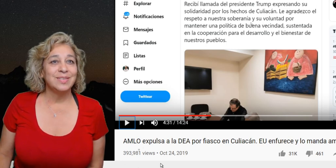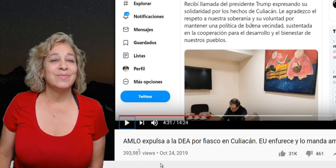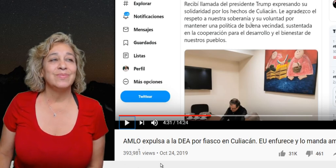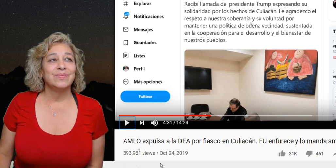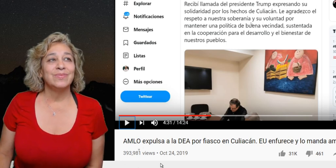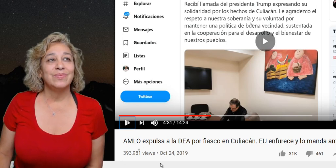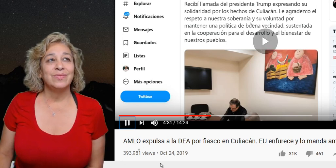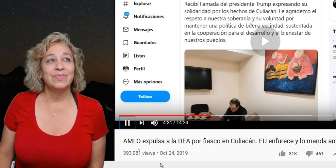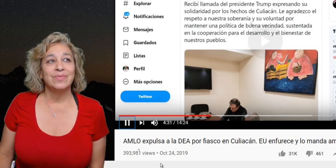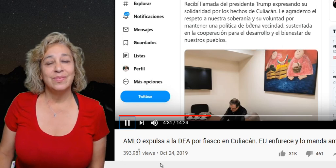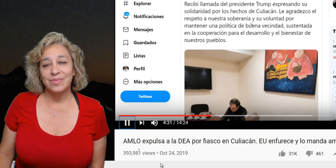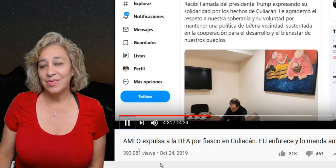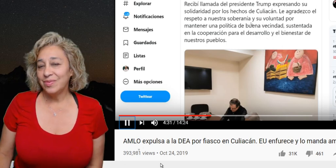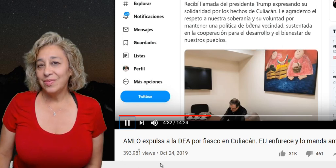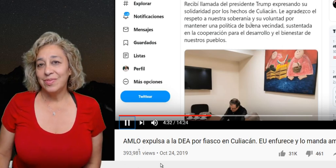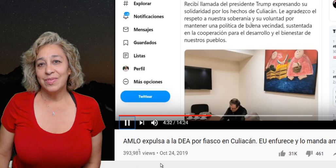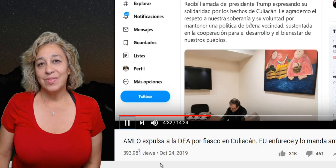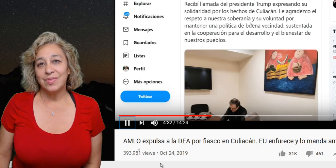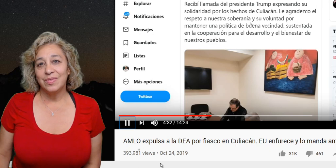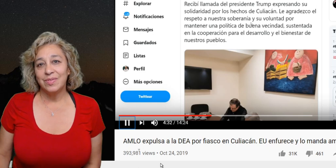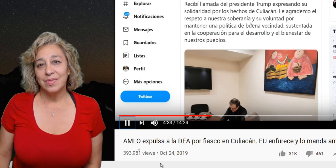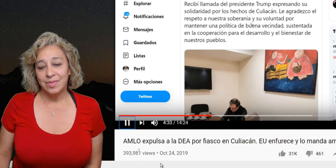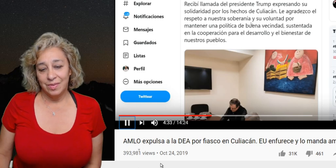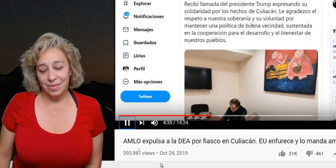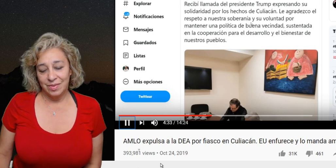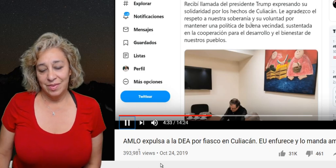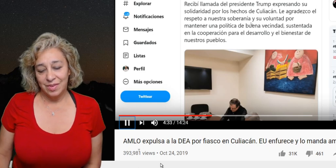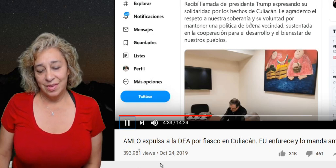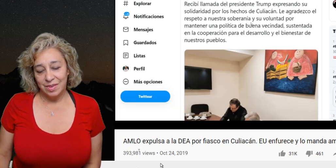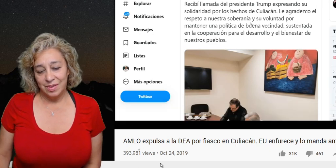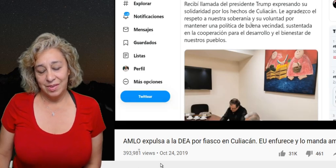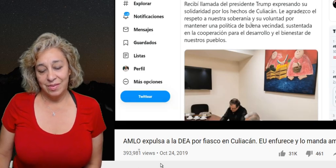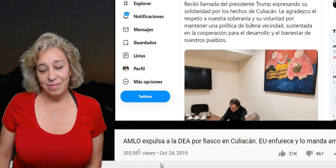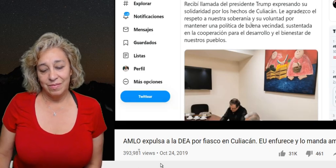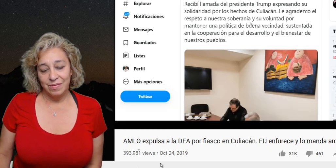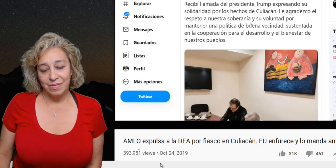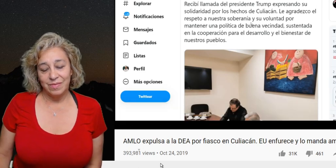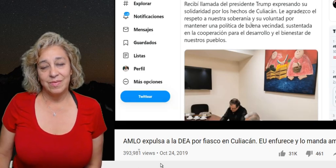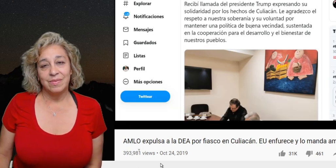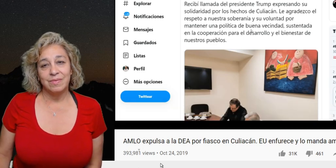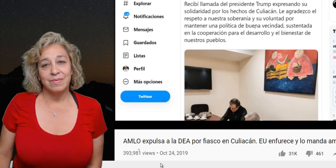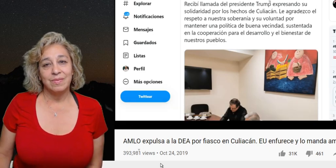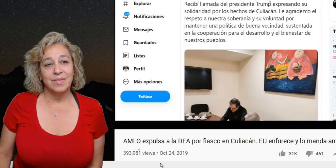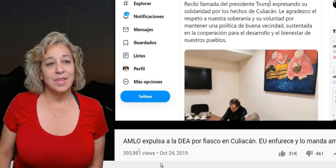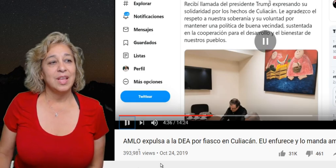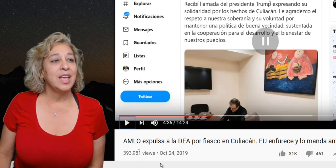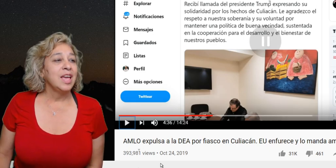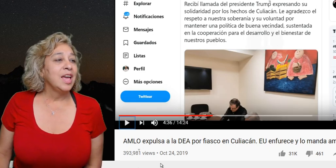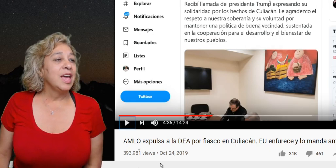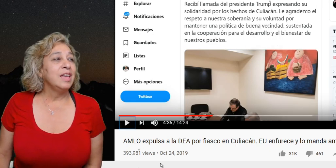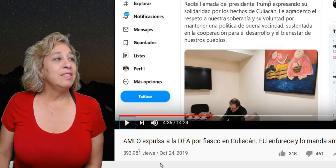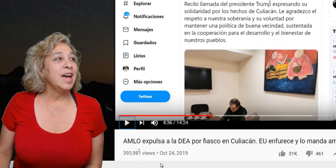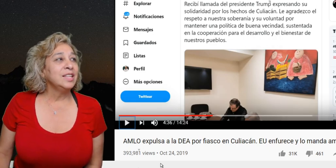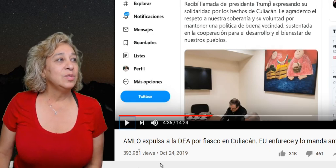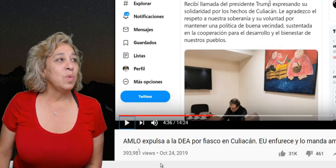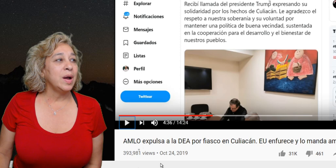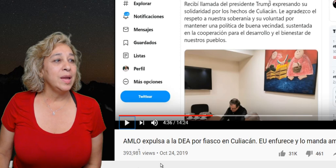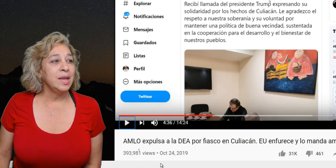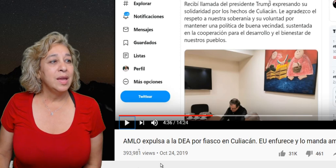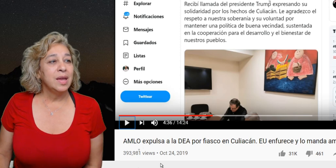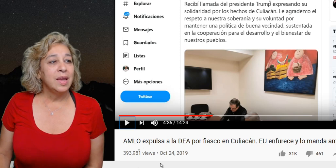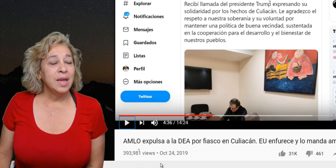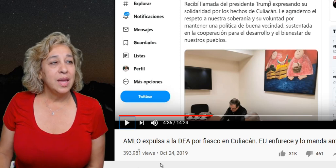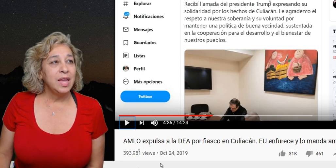Agencies. Por eso insiste una y otra vez el respeto a nuestra soberanía. And that's